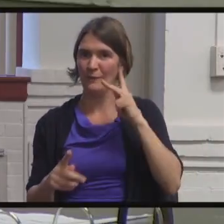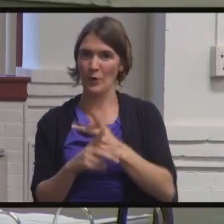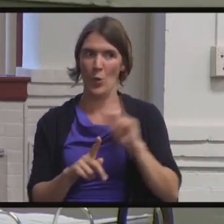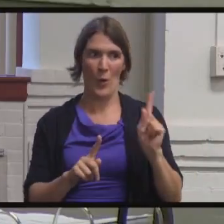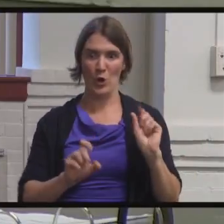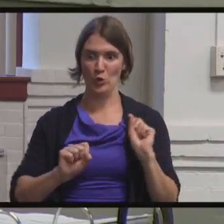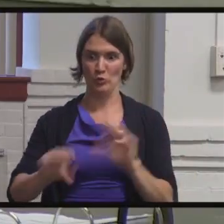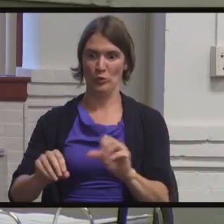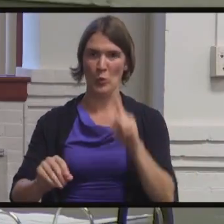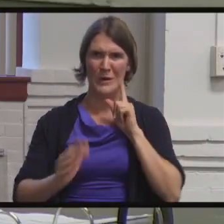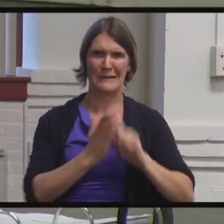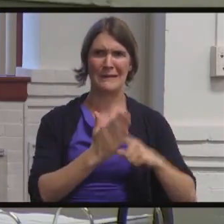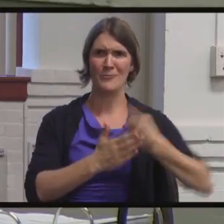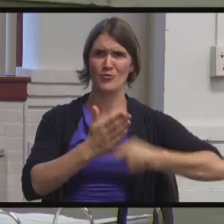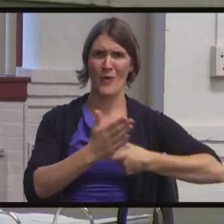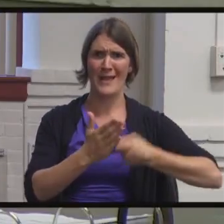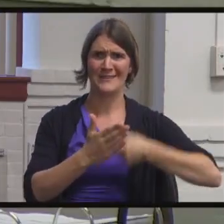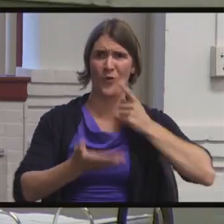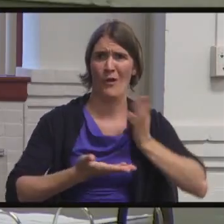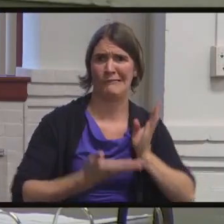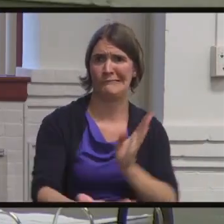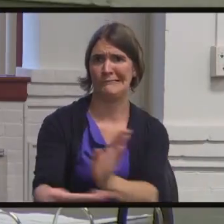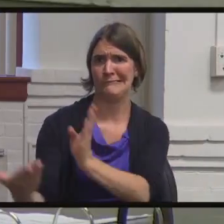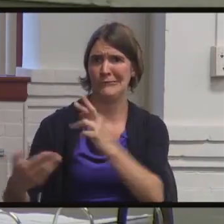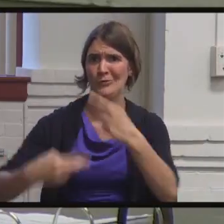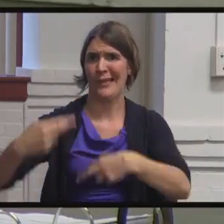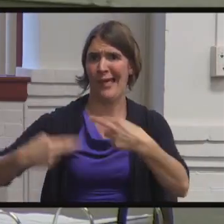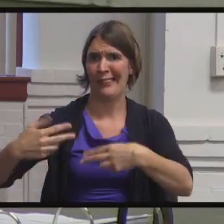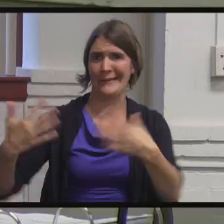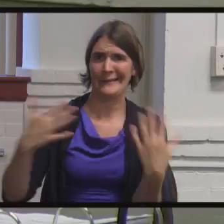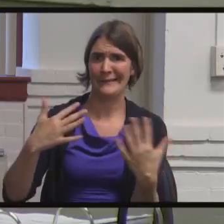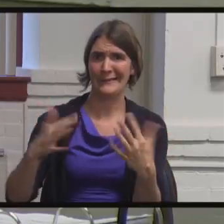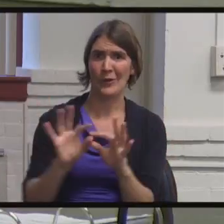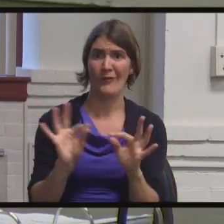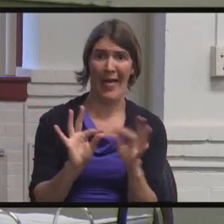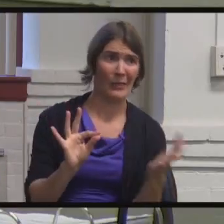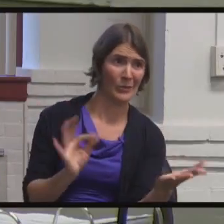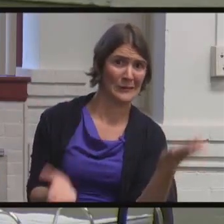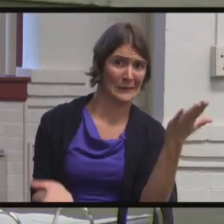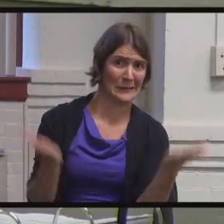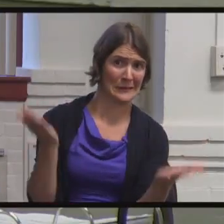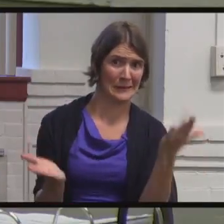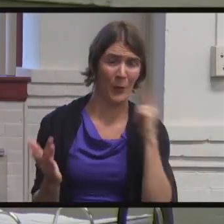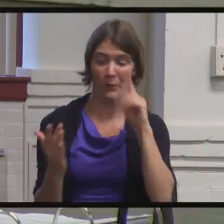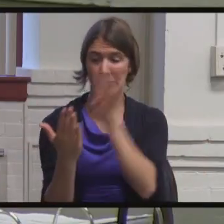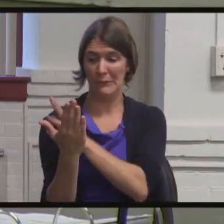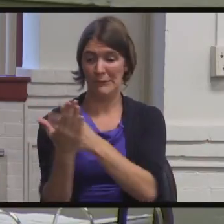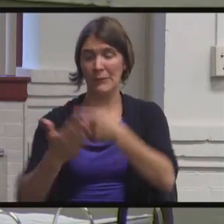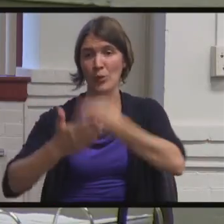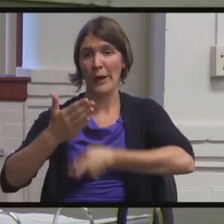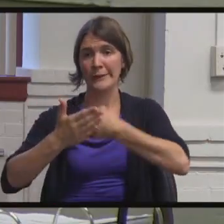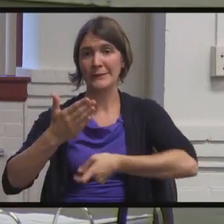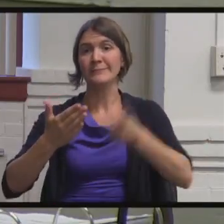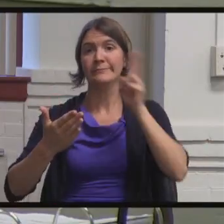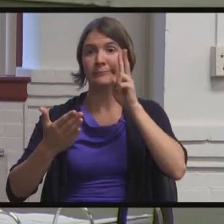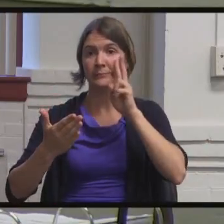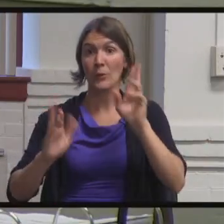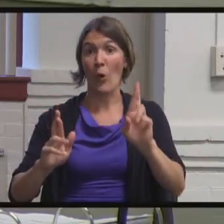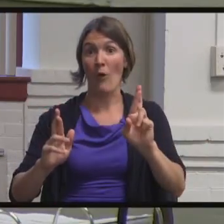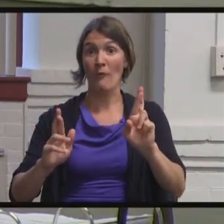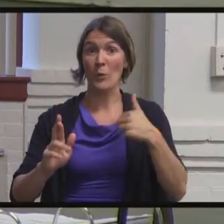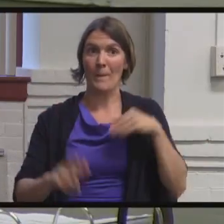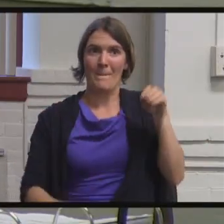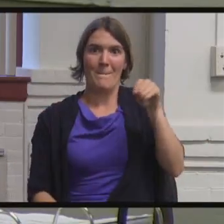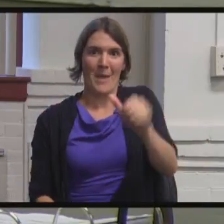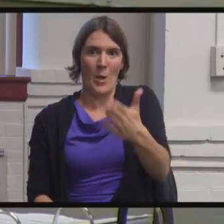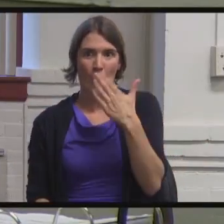is paying careful attention to what the value of that is and what the fee structure should be so that it's covering its